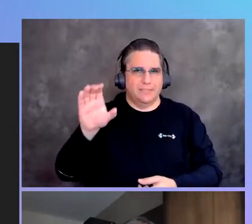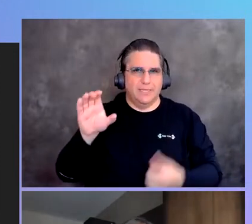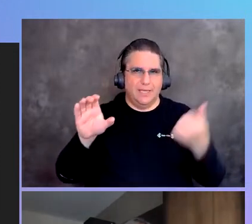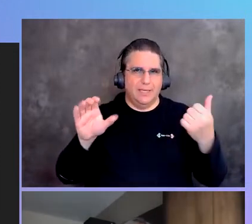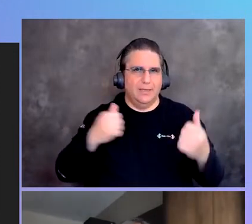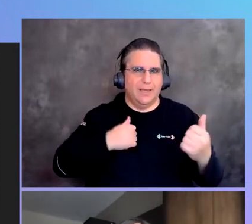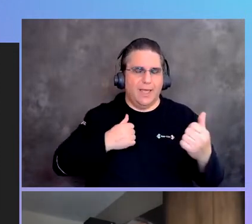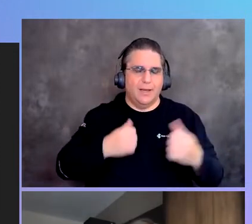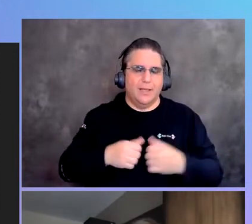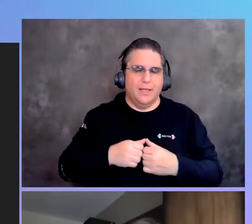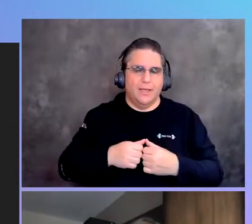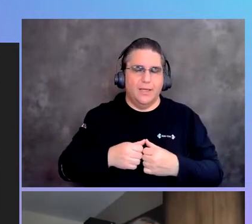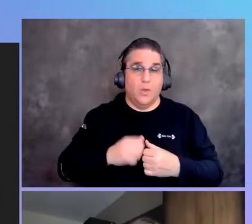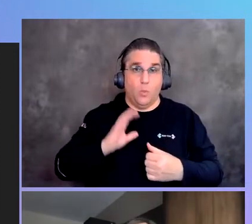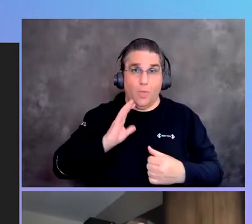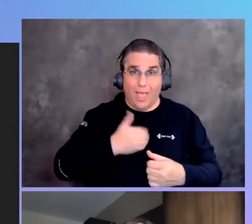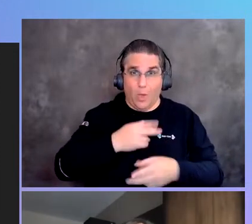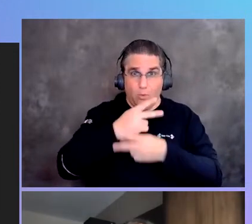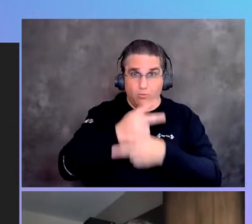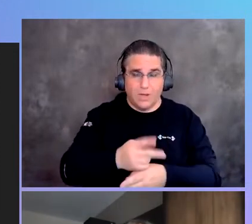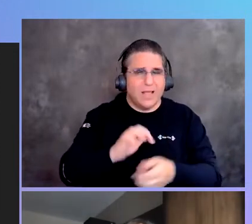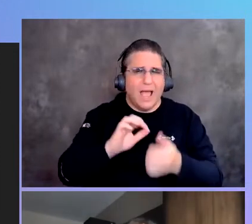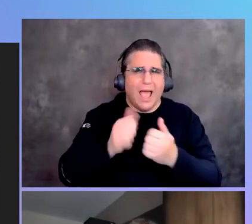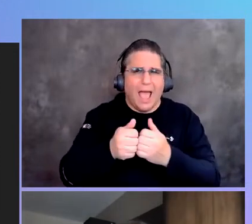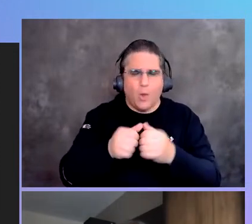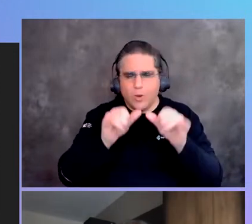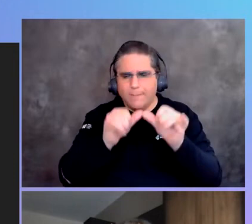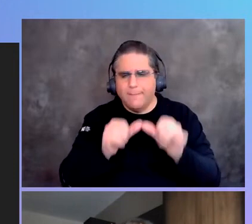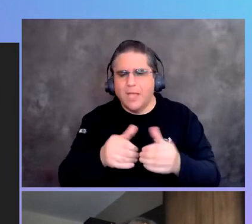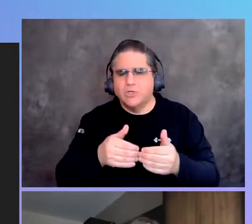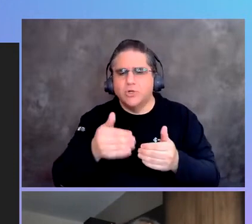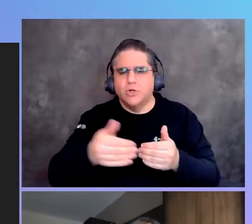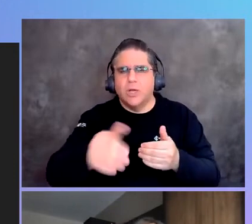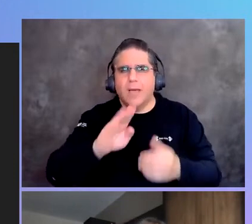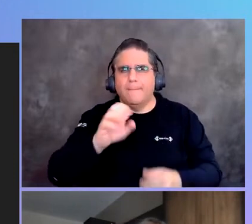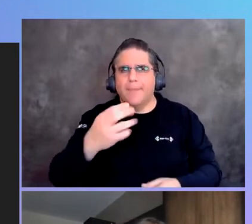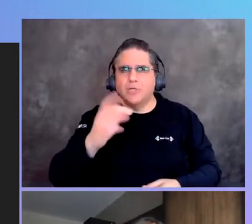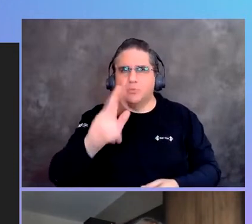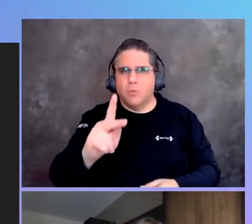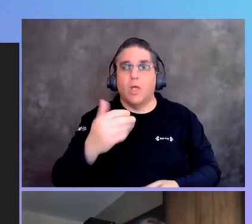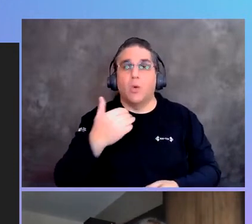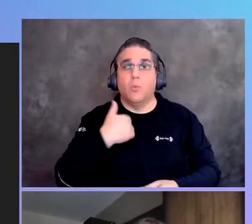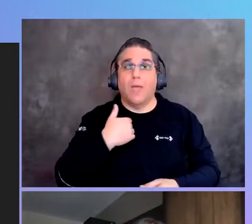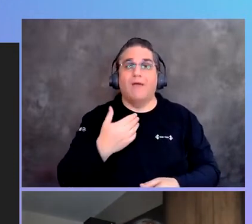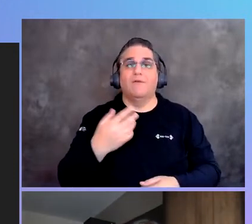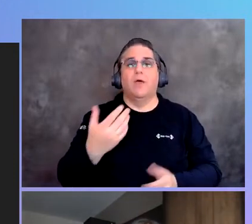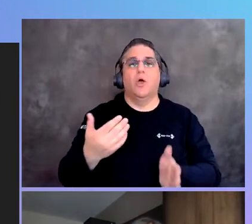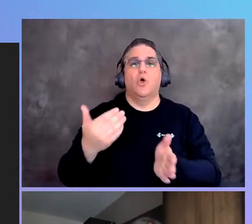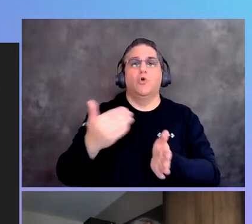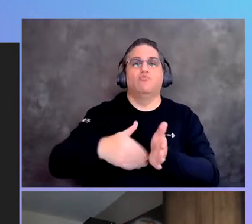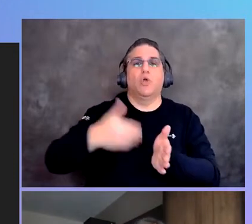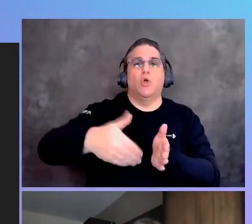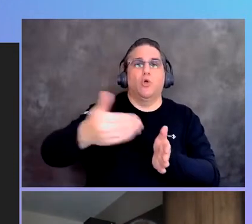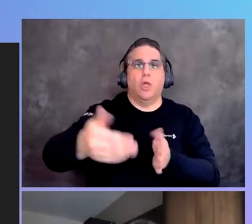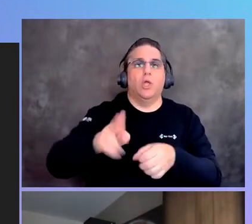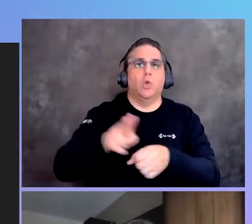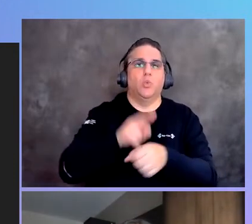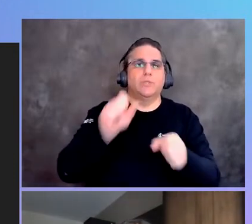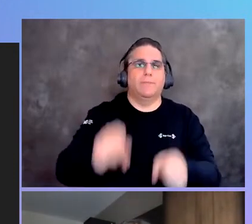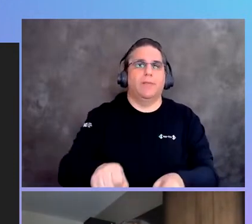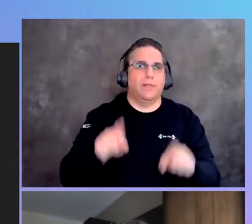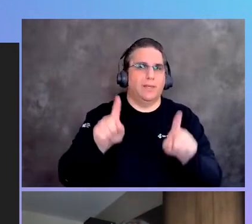products, the way we benchmark is we have recurring usability tests. So every 3 months, we'll ask our pool